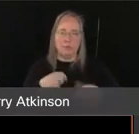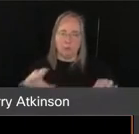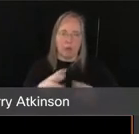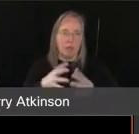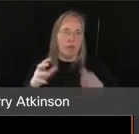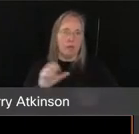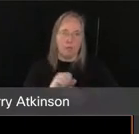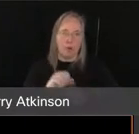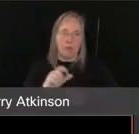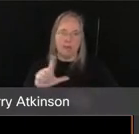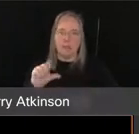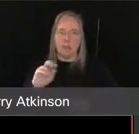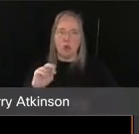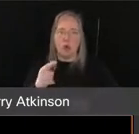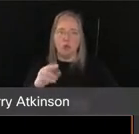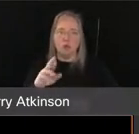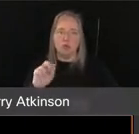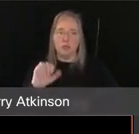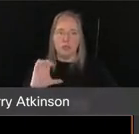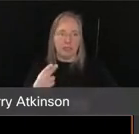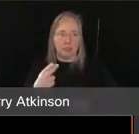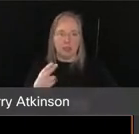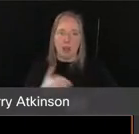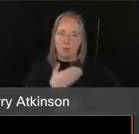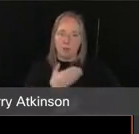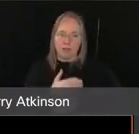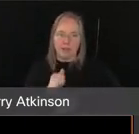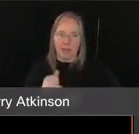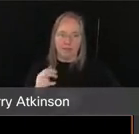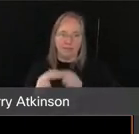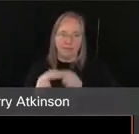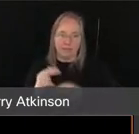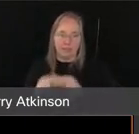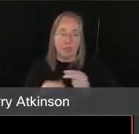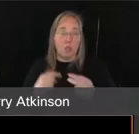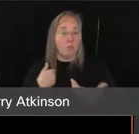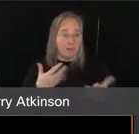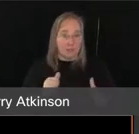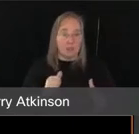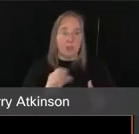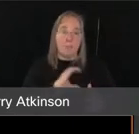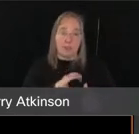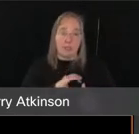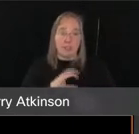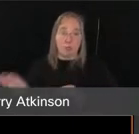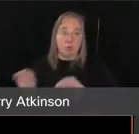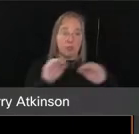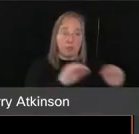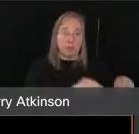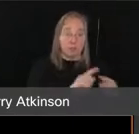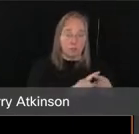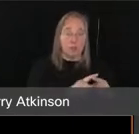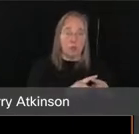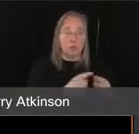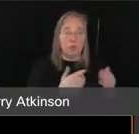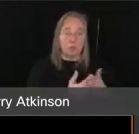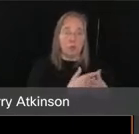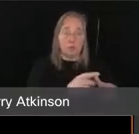that facility. We actually finished the police relocation into lease space at the Oracle